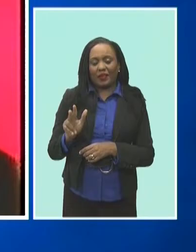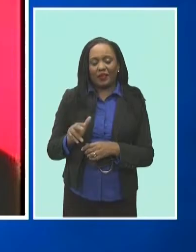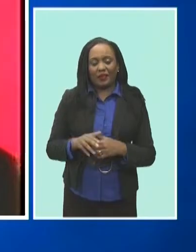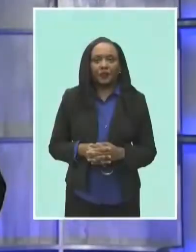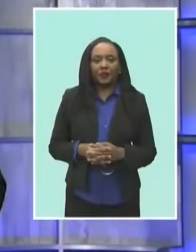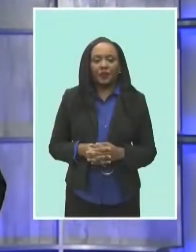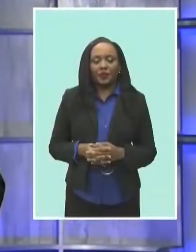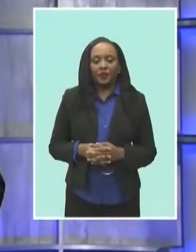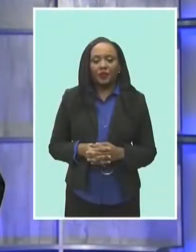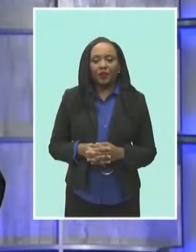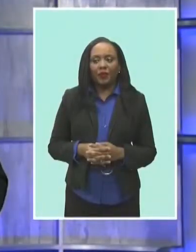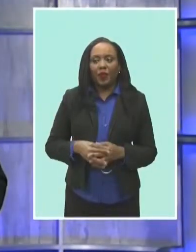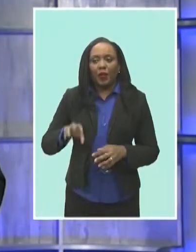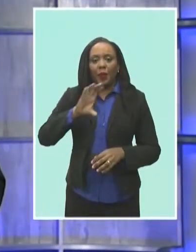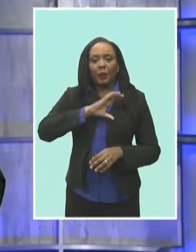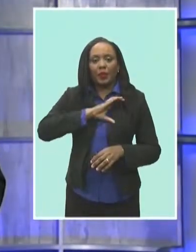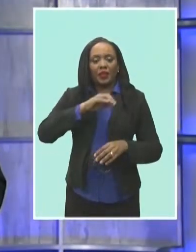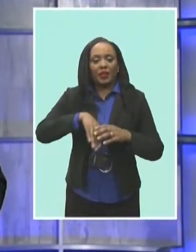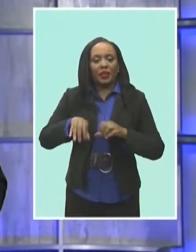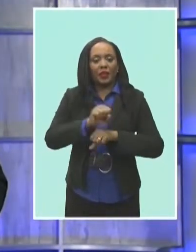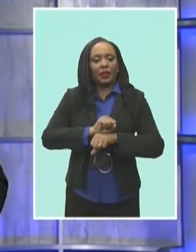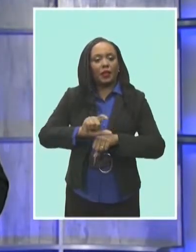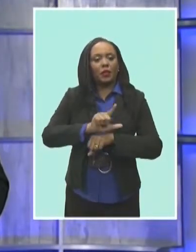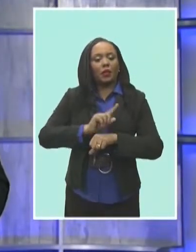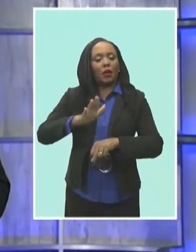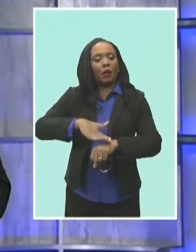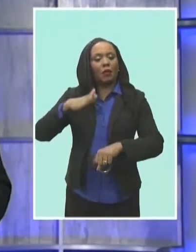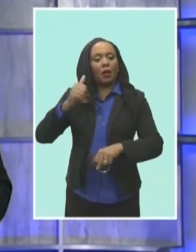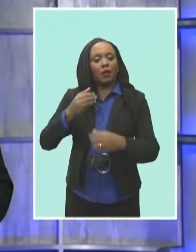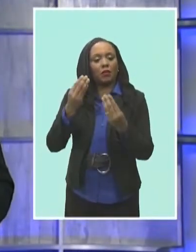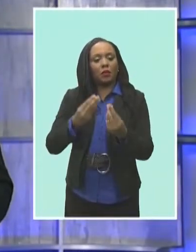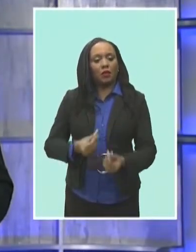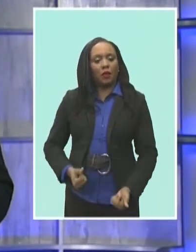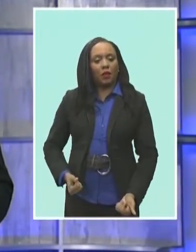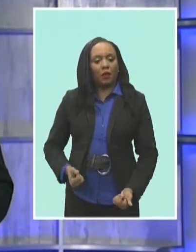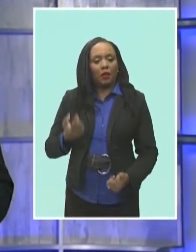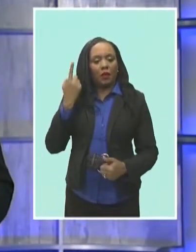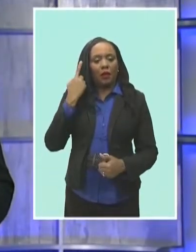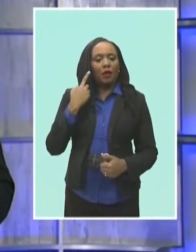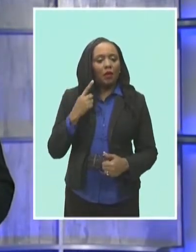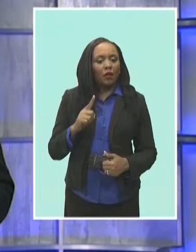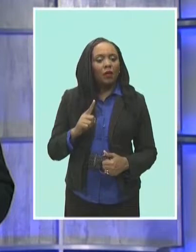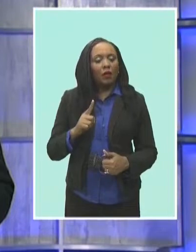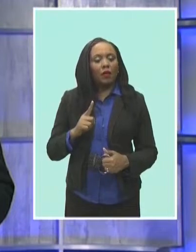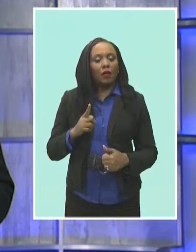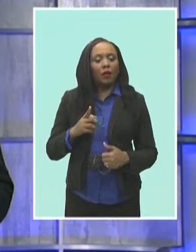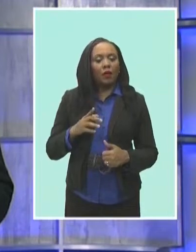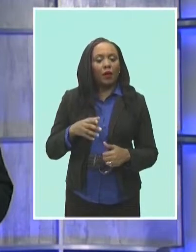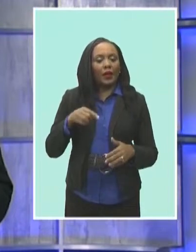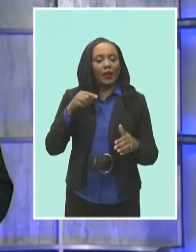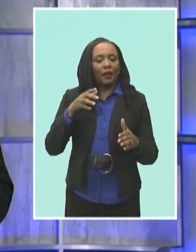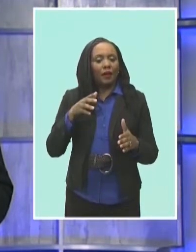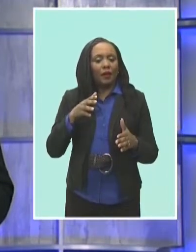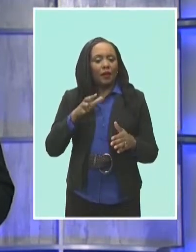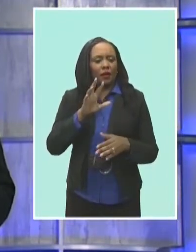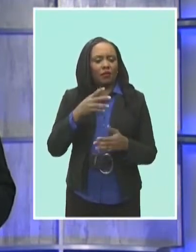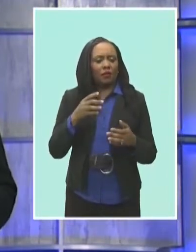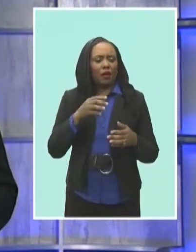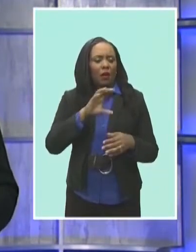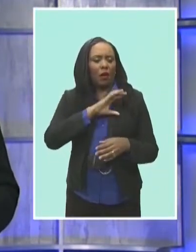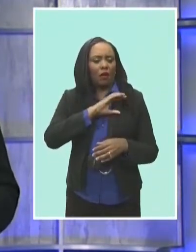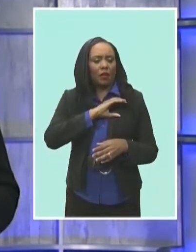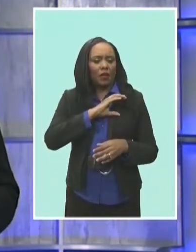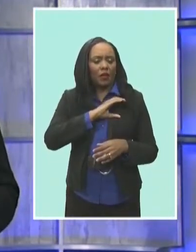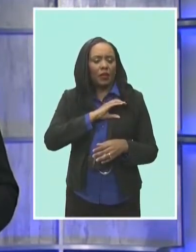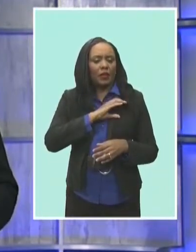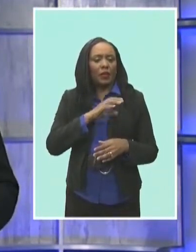2003. Police in St. Lucia are again calling for a resolution to the matter involving the extrajudicial killings by officers